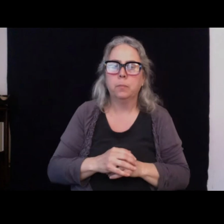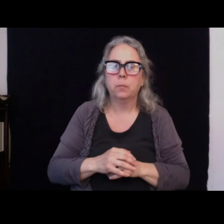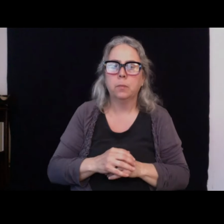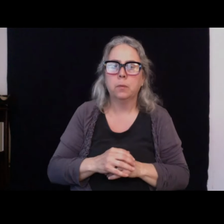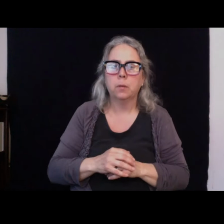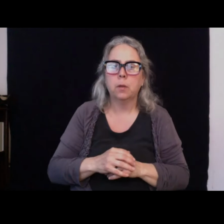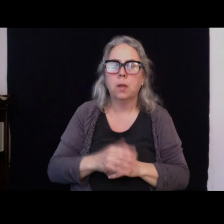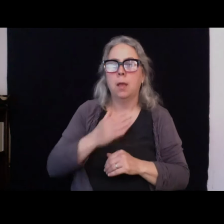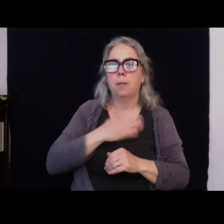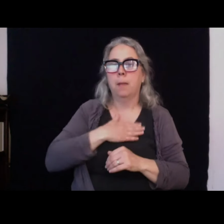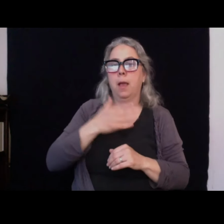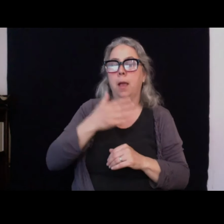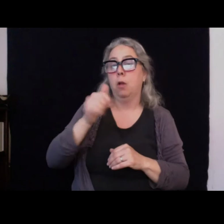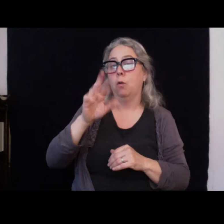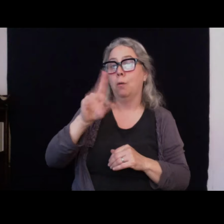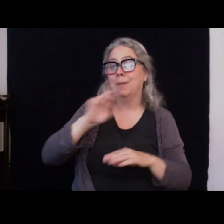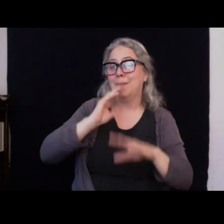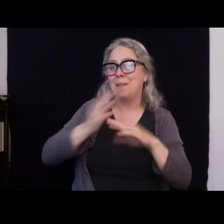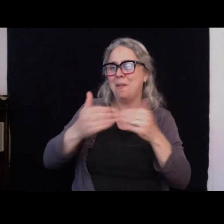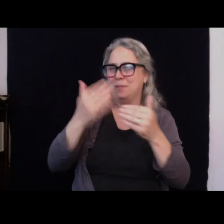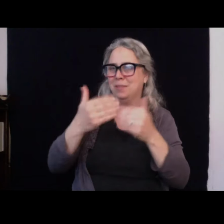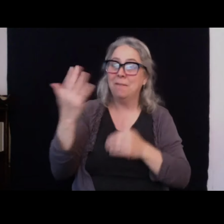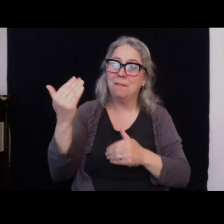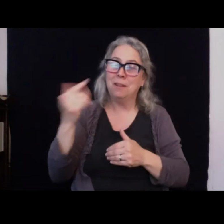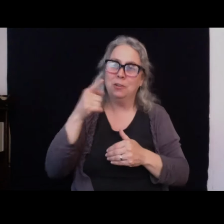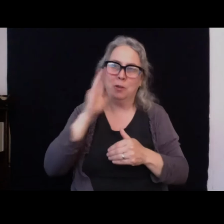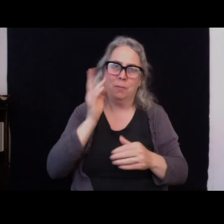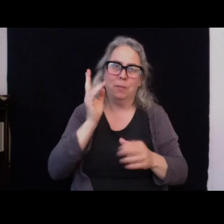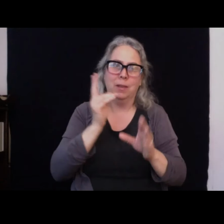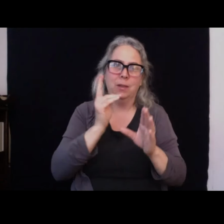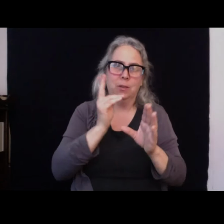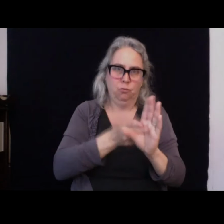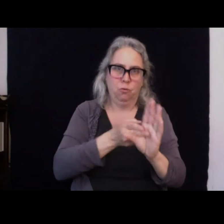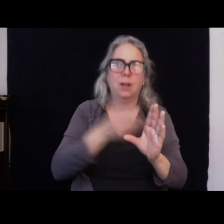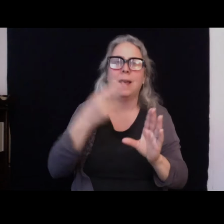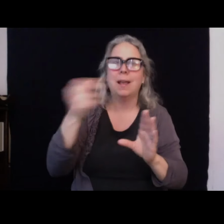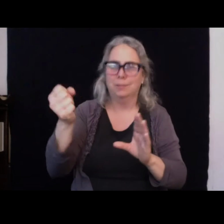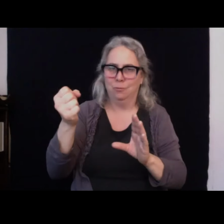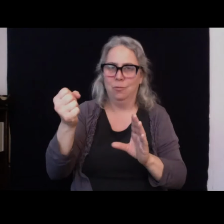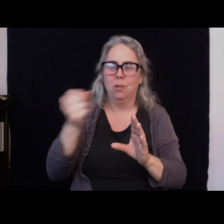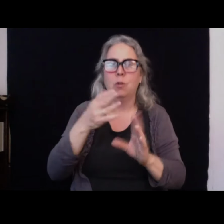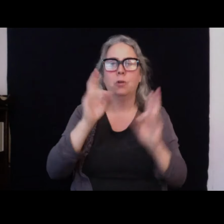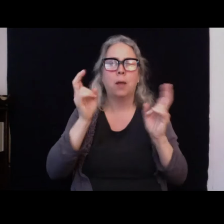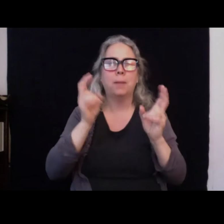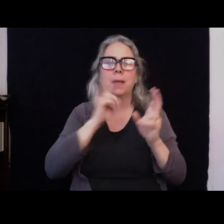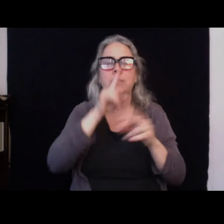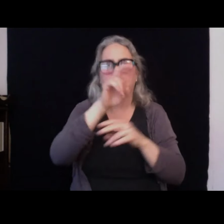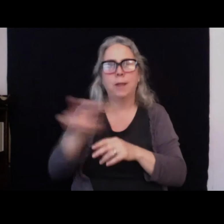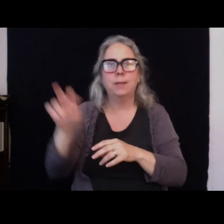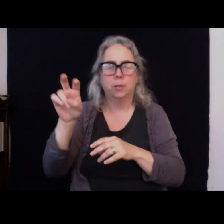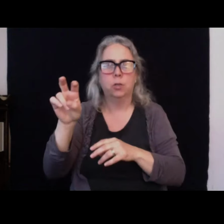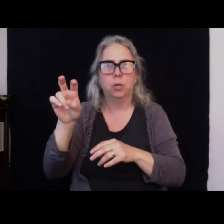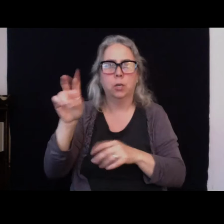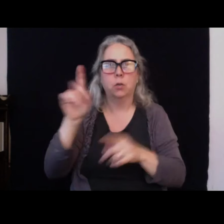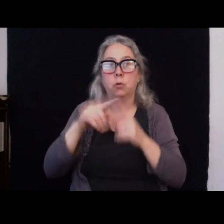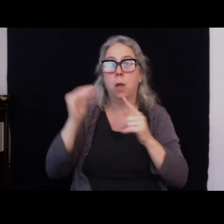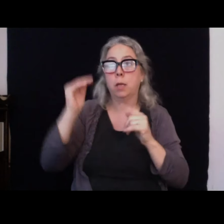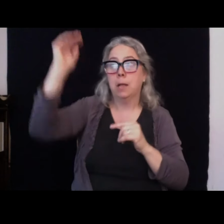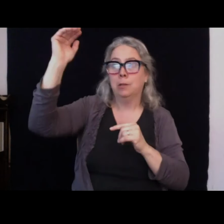My granddaughter is almost 15 and entering high school. Your topic is a transition to